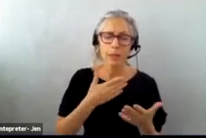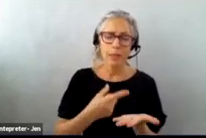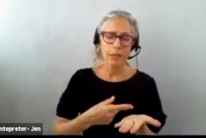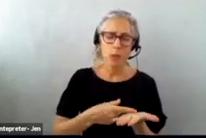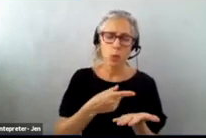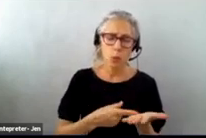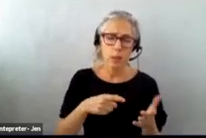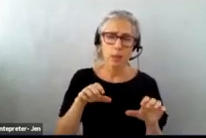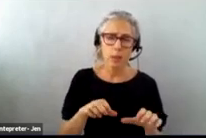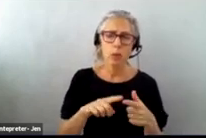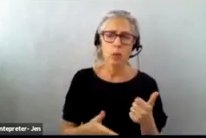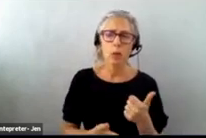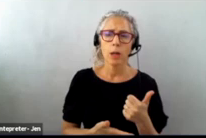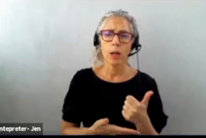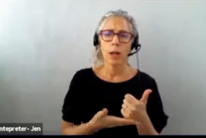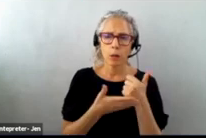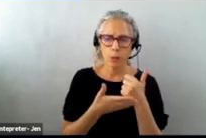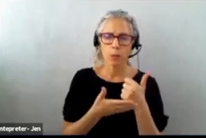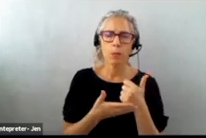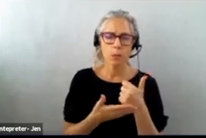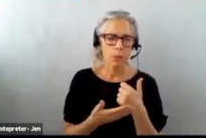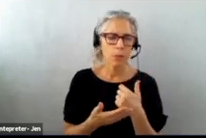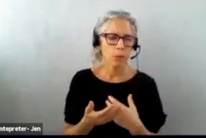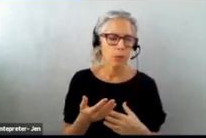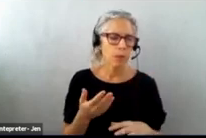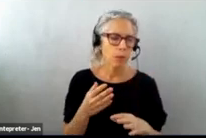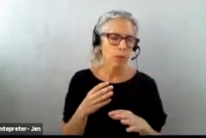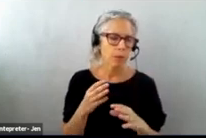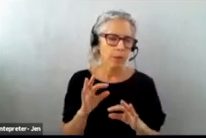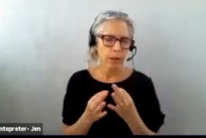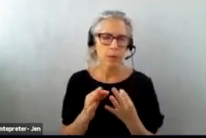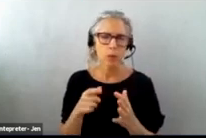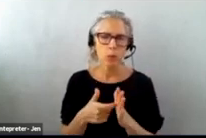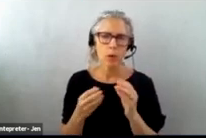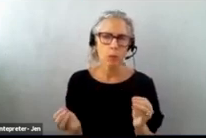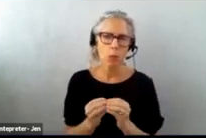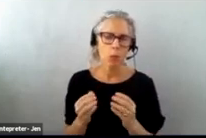being done to help leverage the field for more families needing intervention?